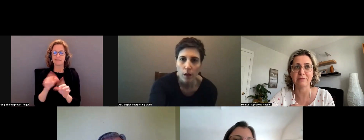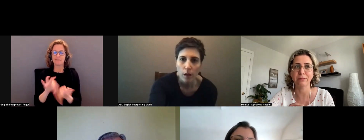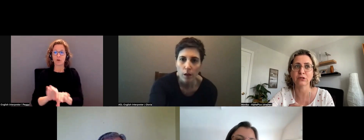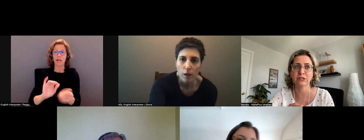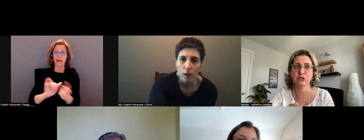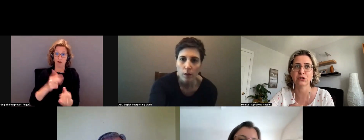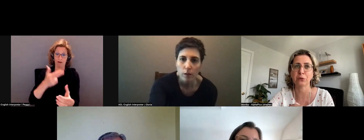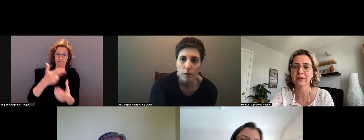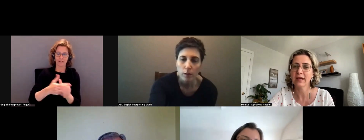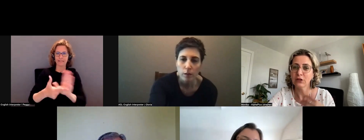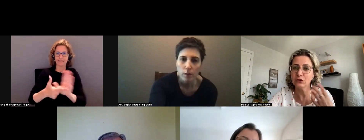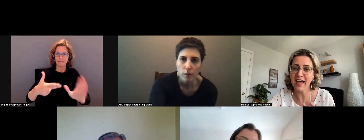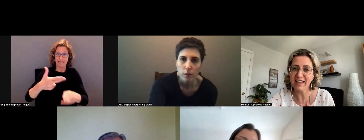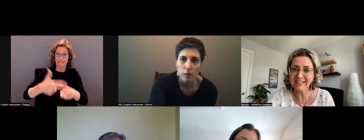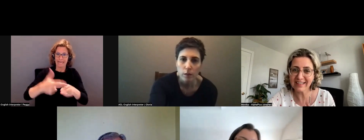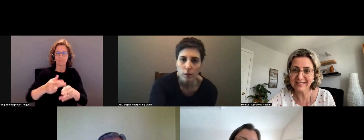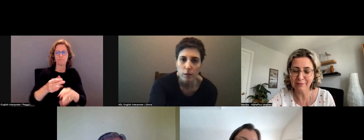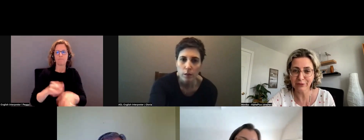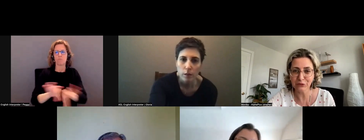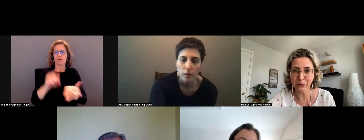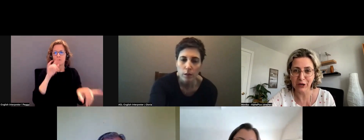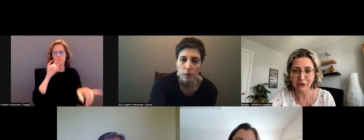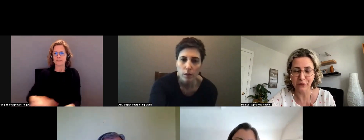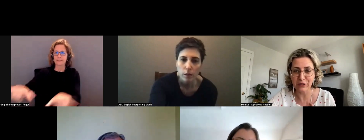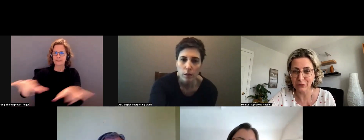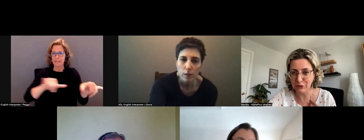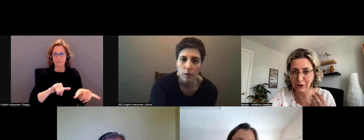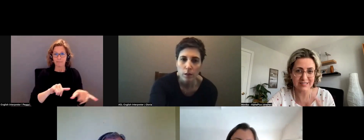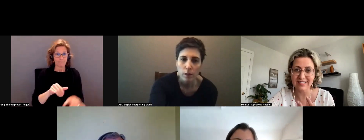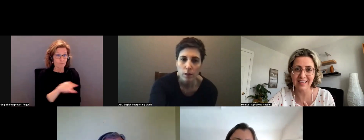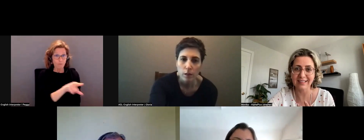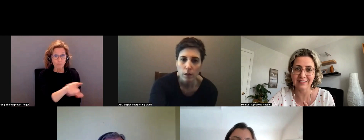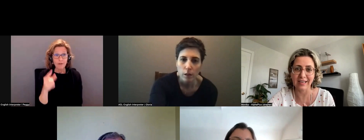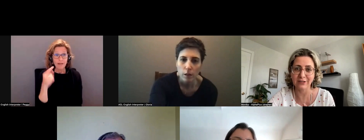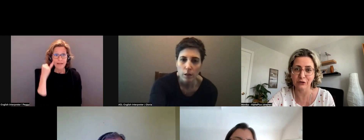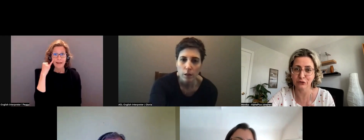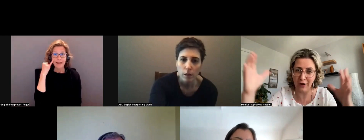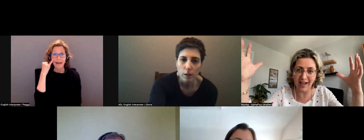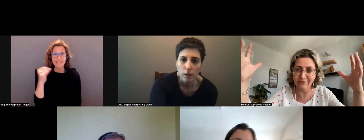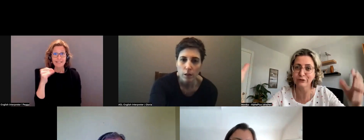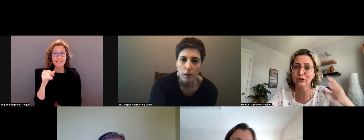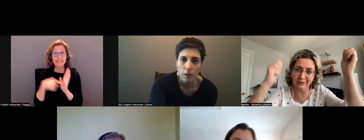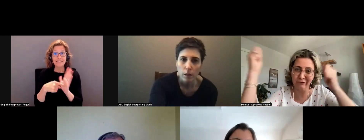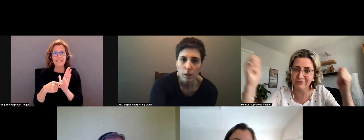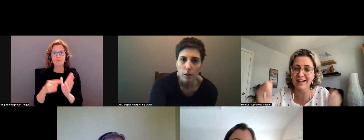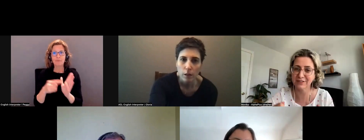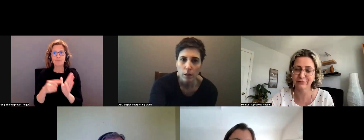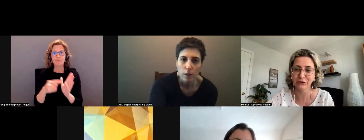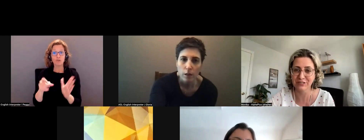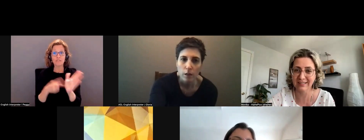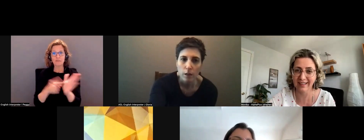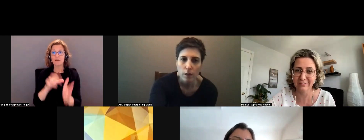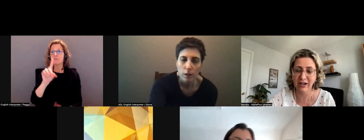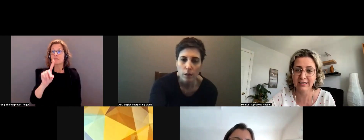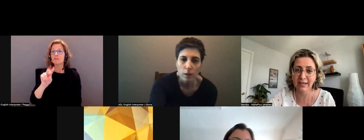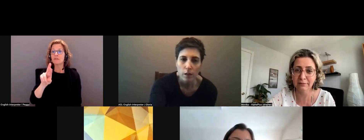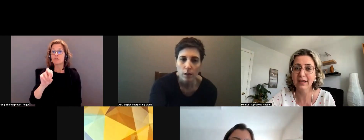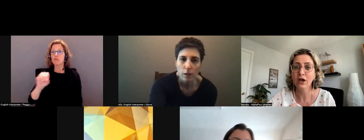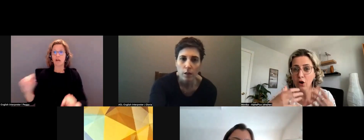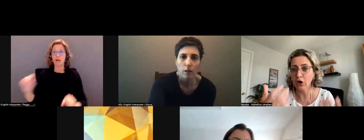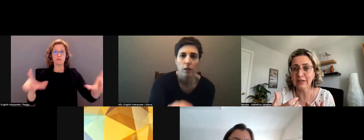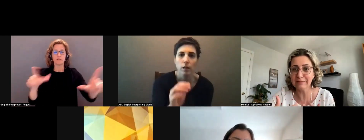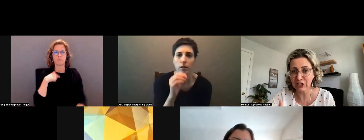very important too. Do you have any examples where you are sitting in your drive looking for files and folders and can't find